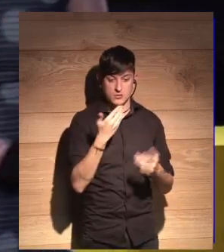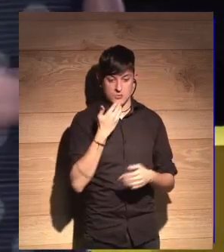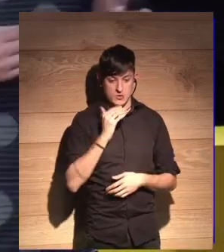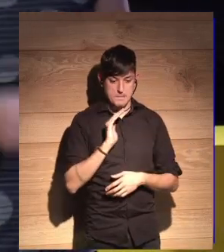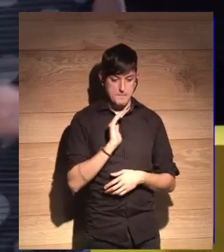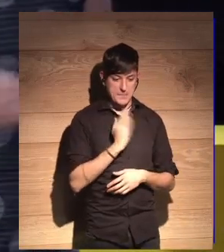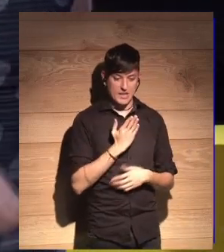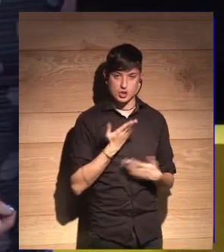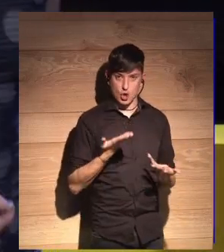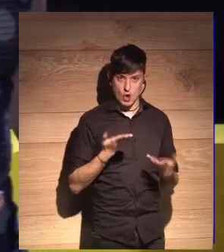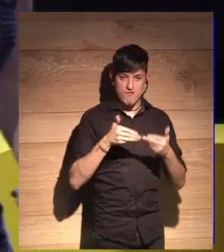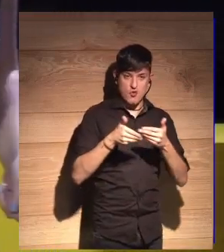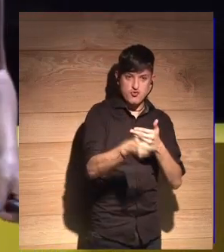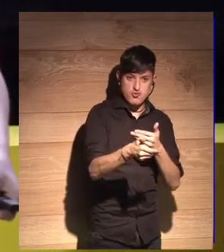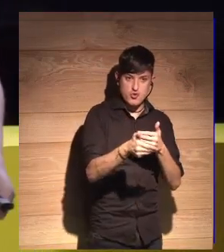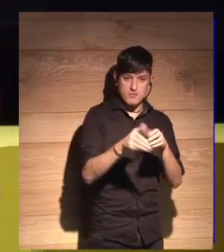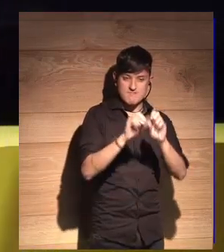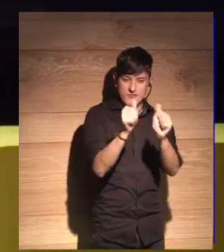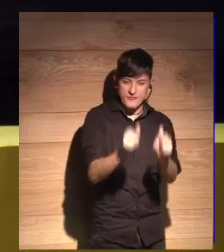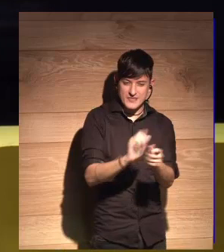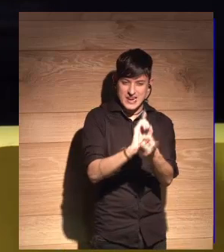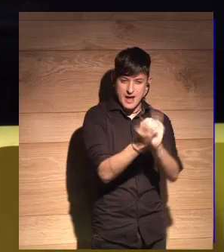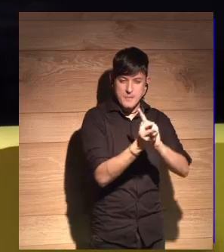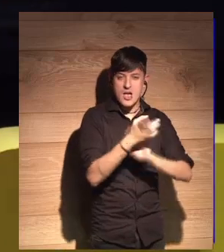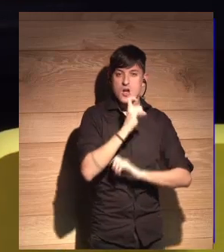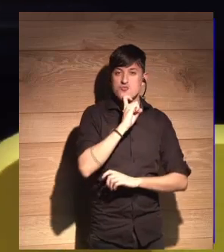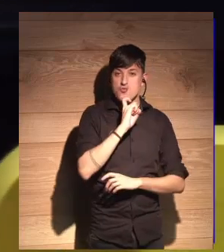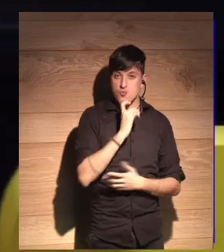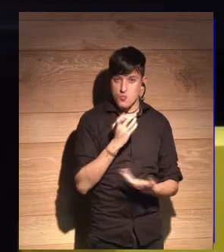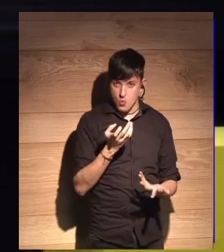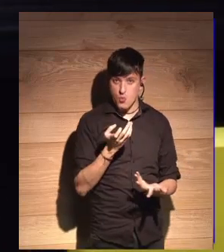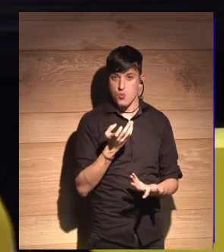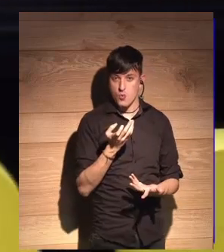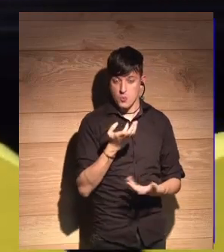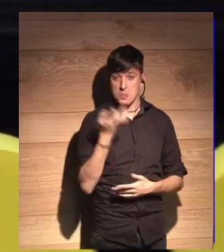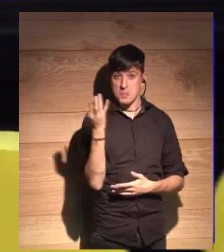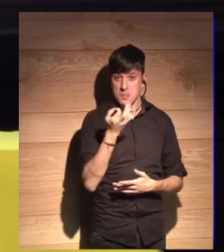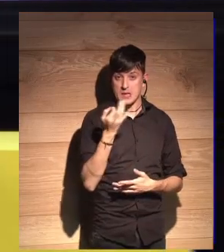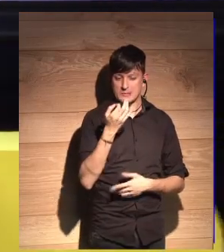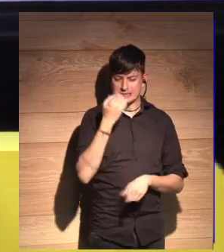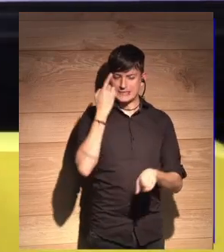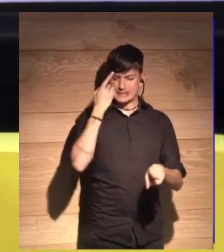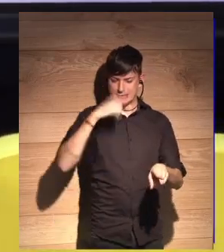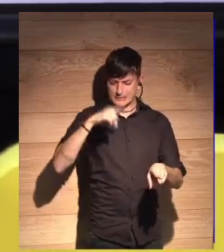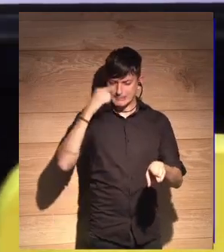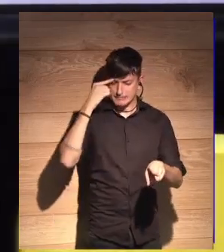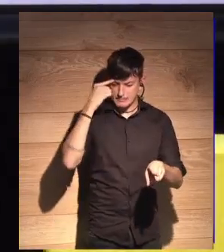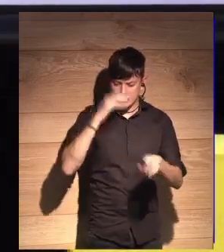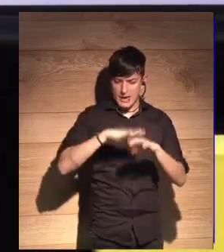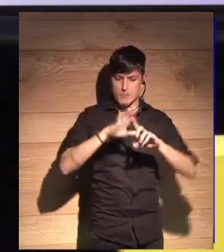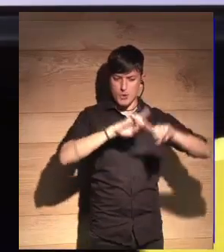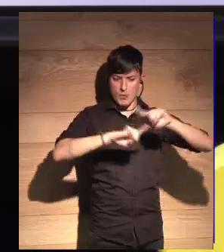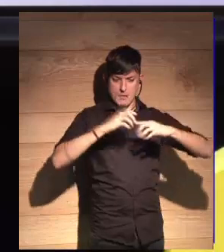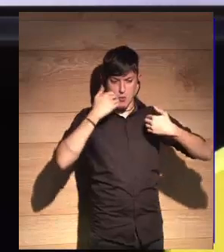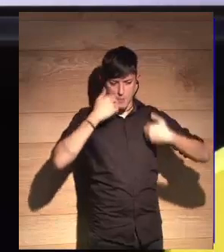to solve human problems. And when you watch somebody get wealthy after they do a technology startup,